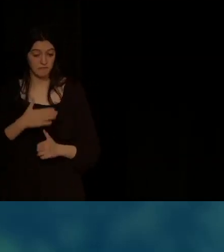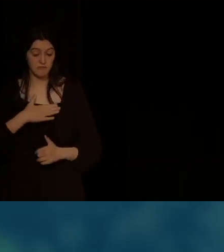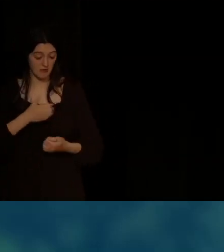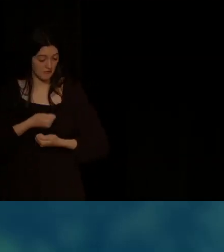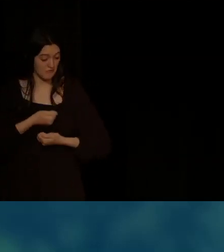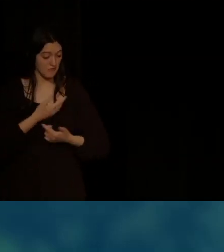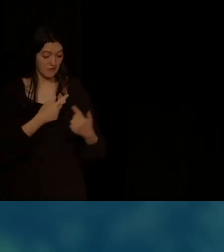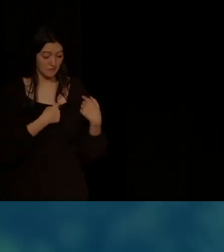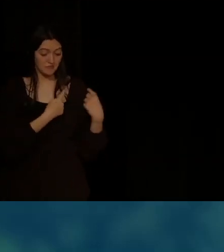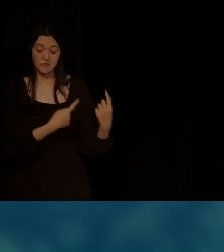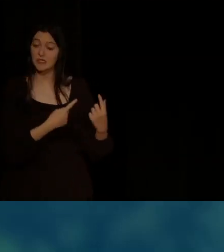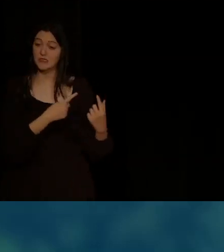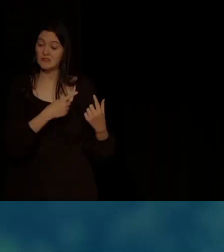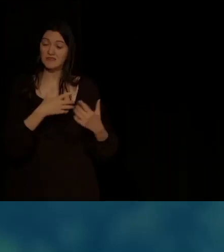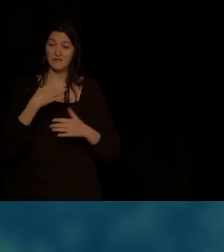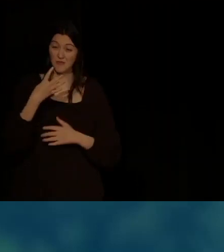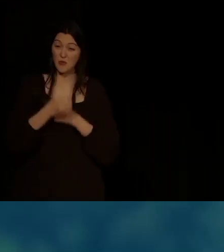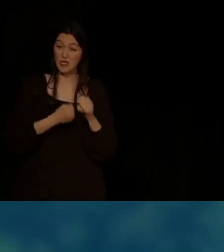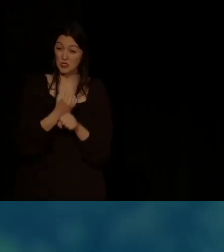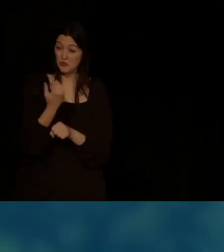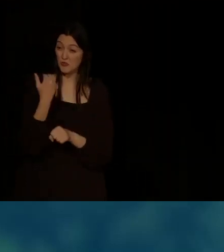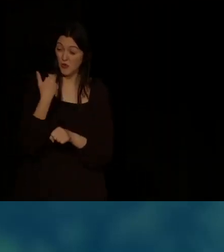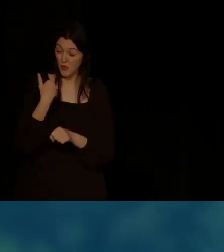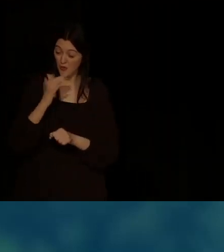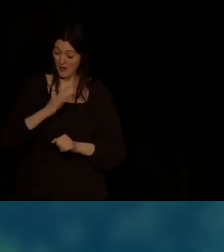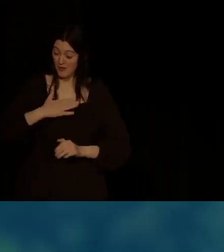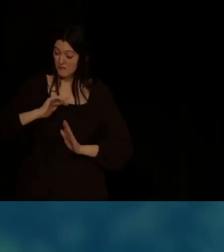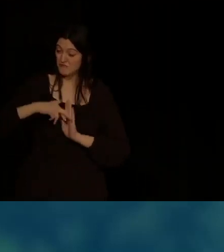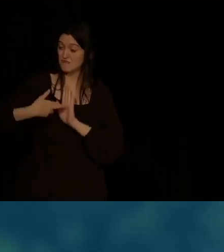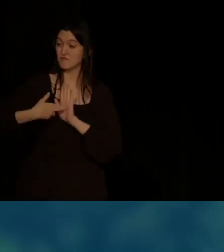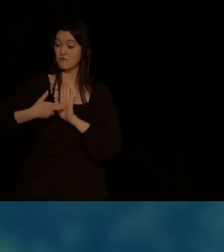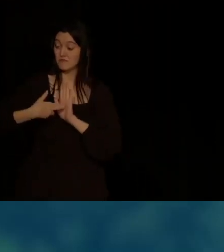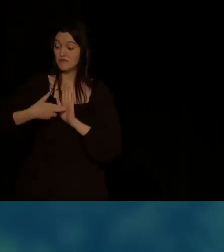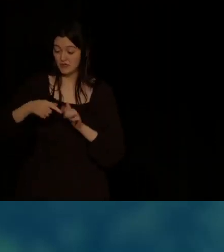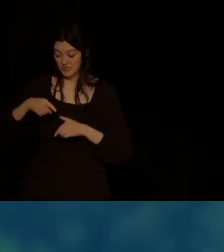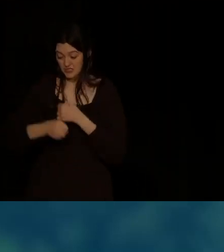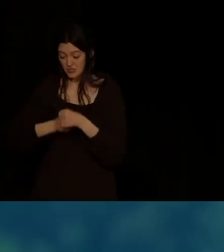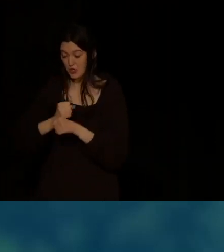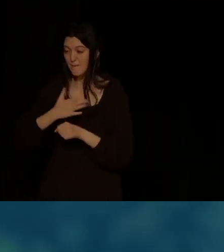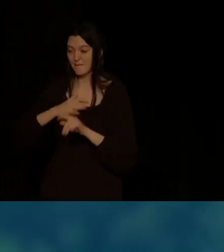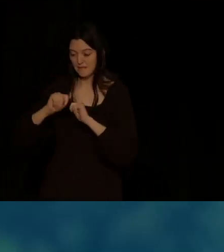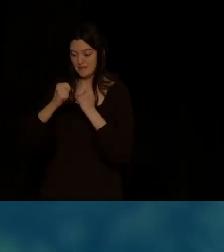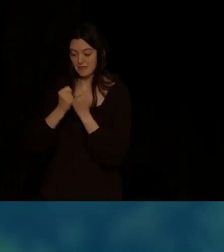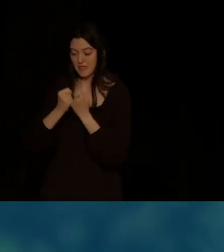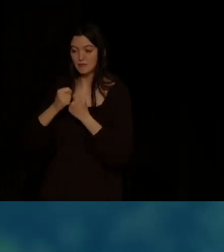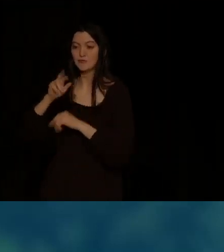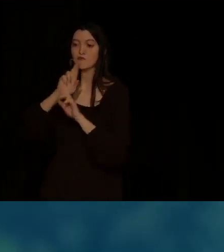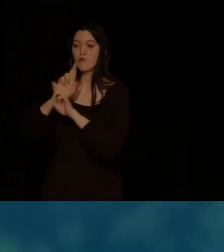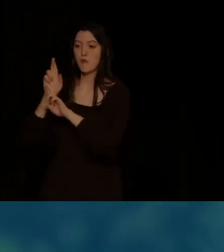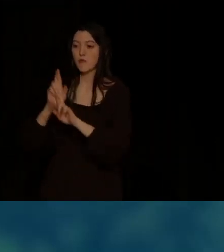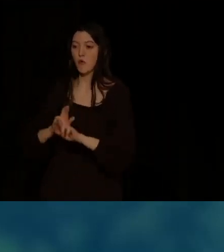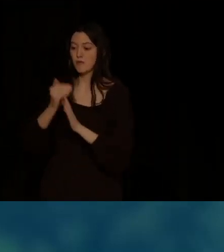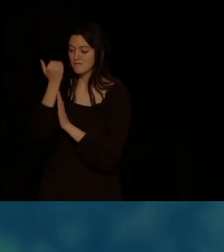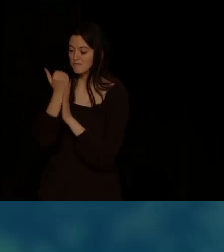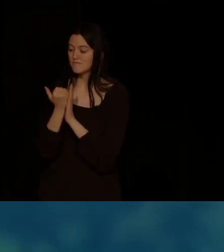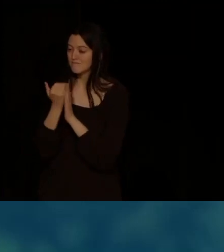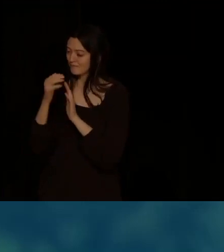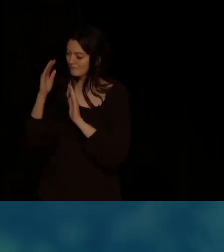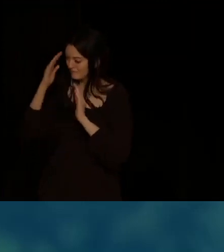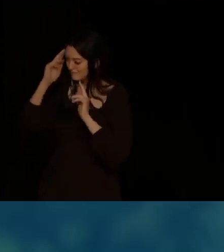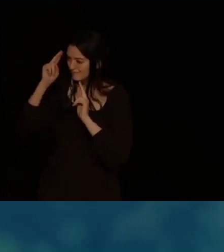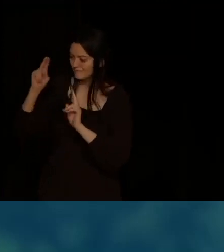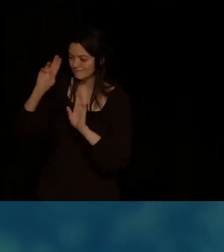I took office more than 4 years ago. This year, I had my team put together a report highlighting the investment in North